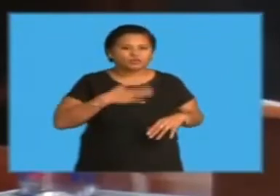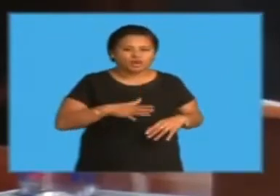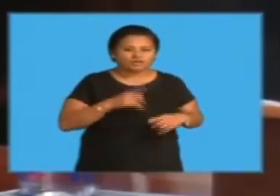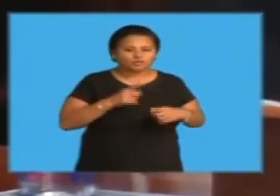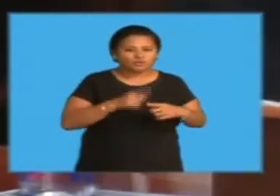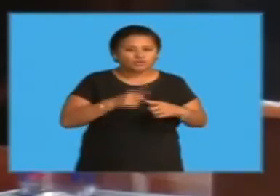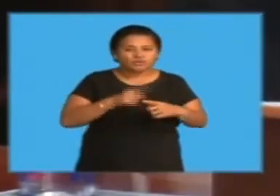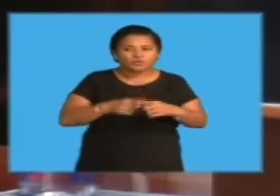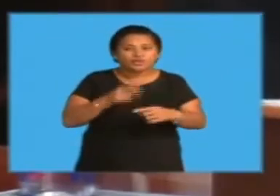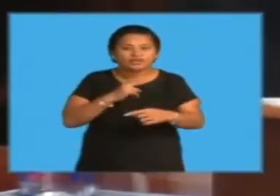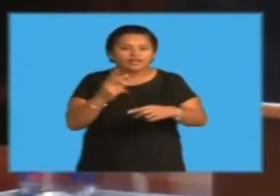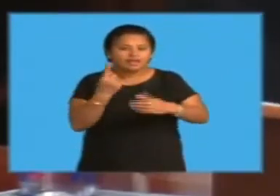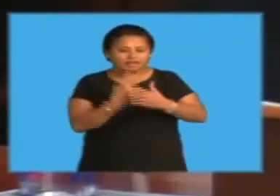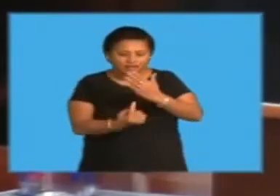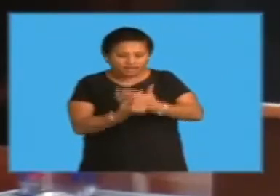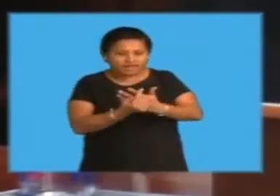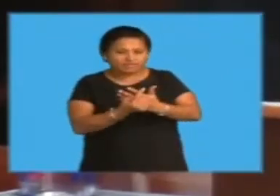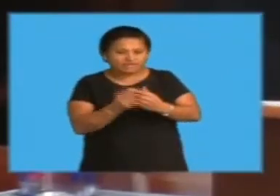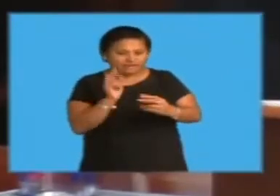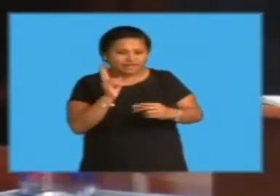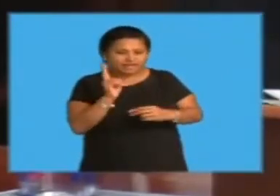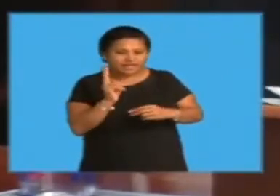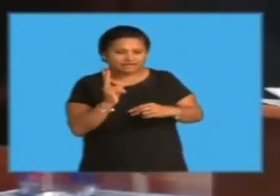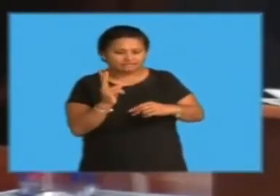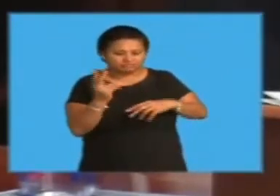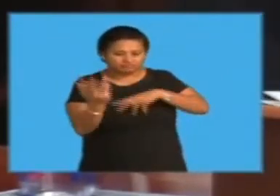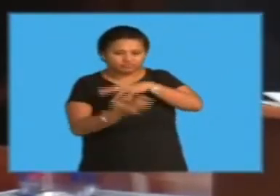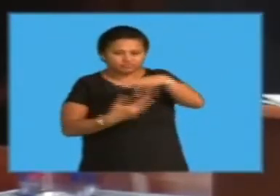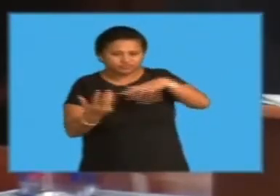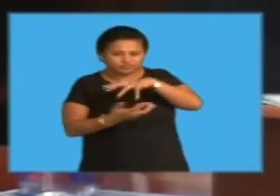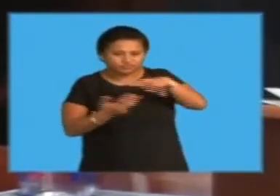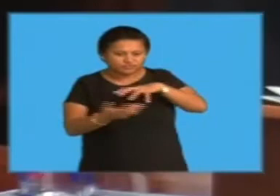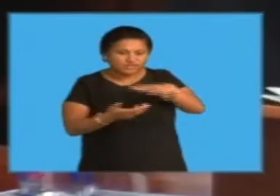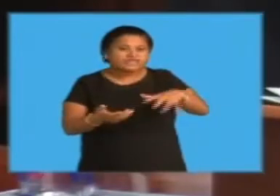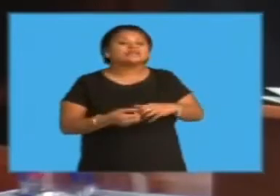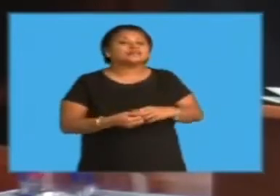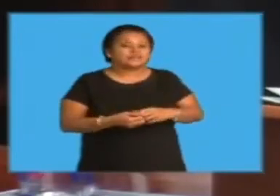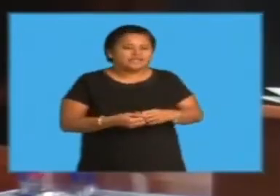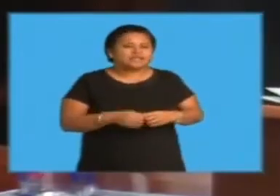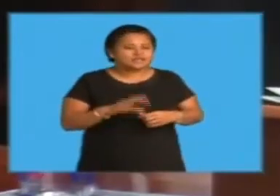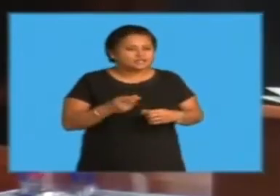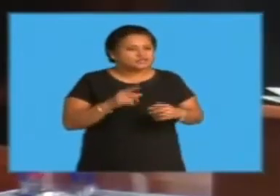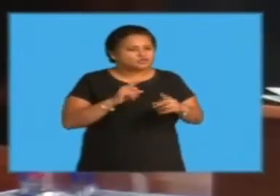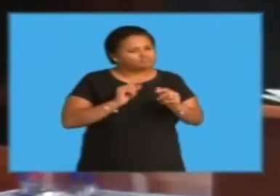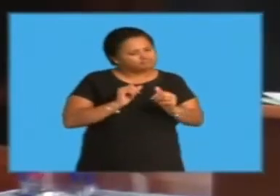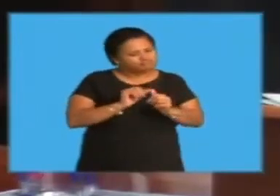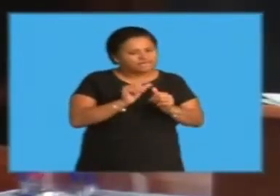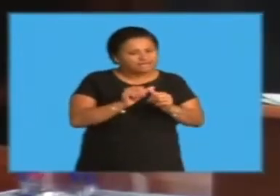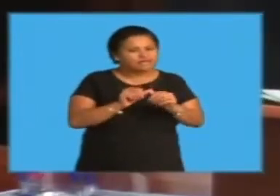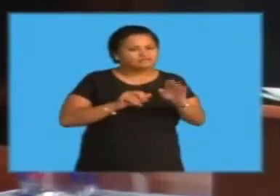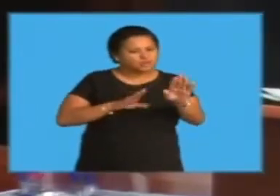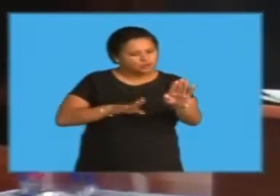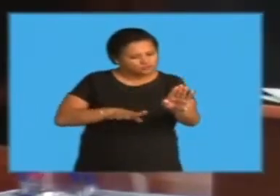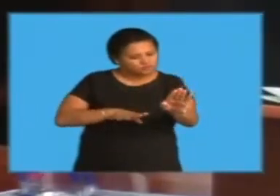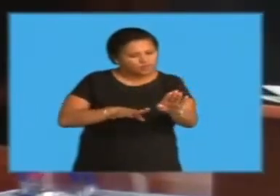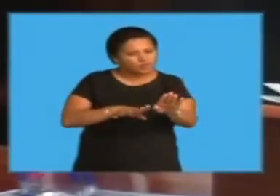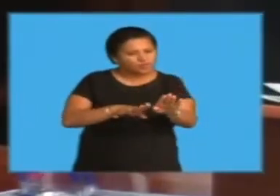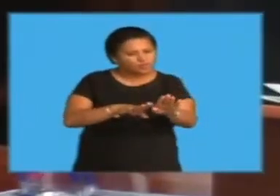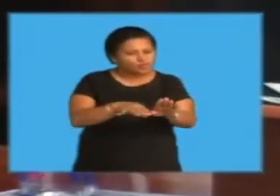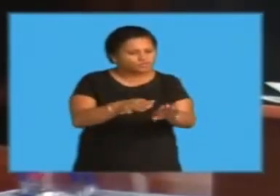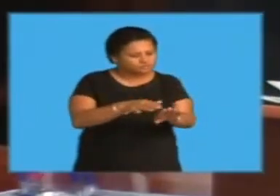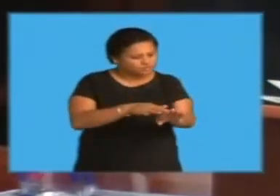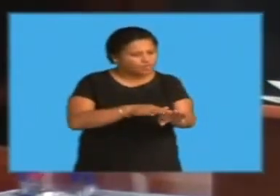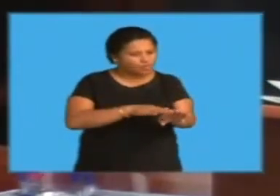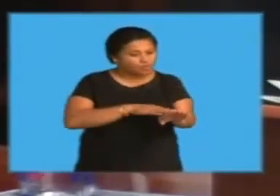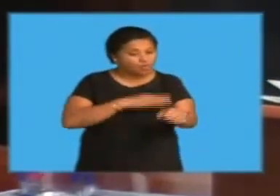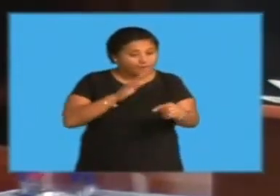disaster. Better to maintain a steady pace to resilience and security. And I'm pleased to see that we make more